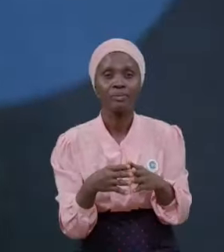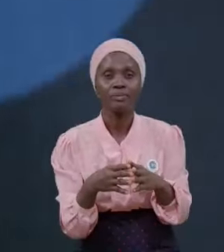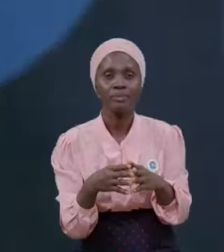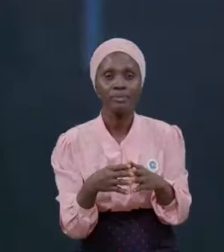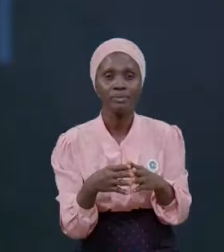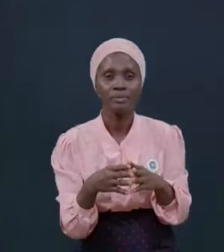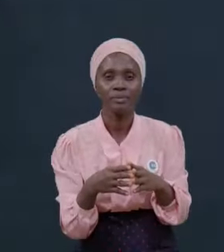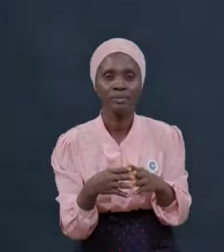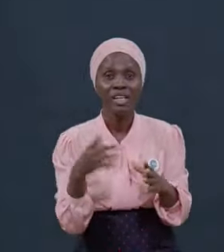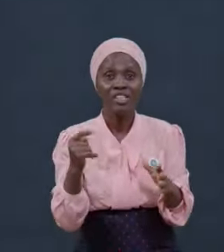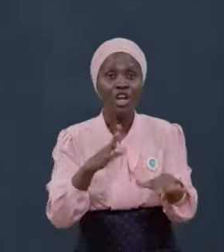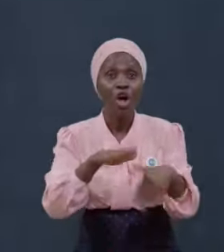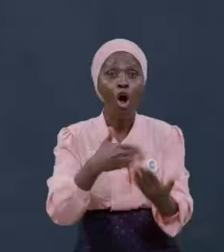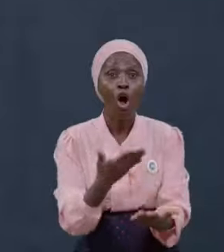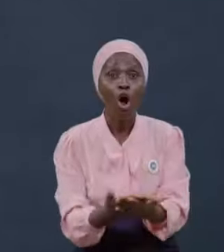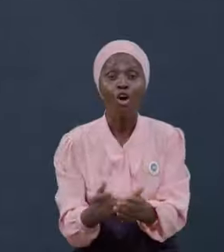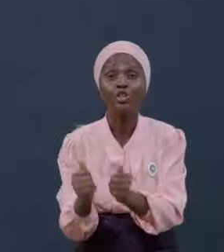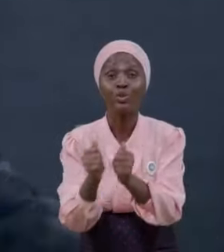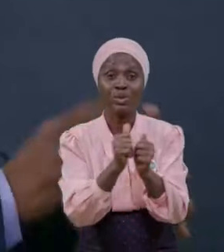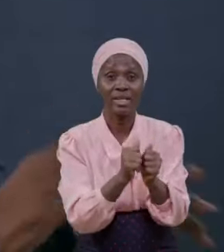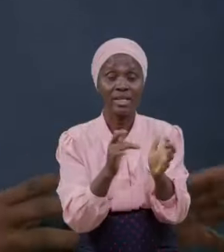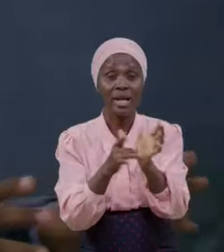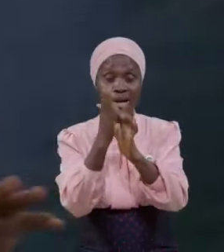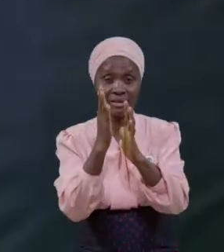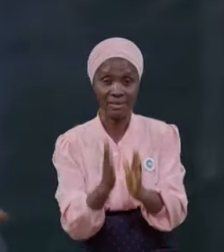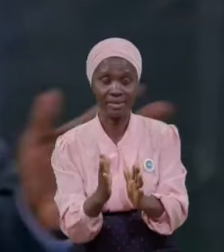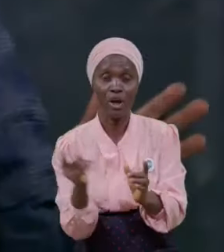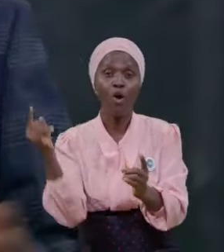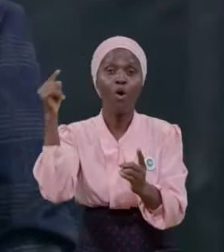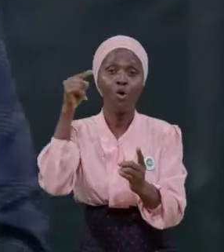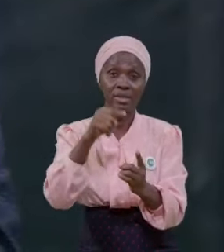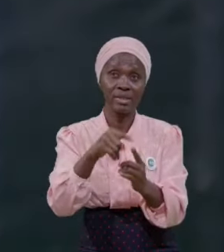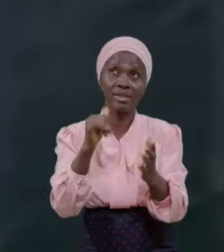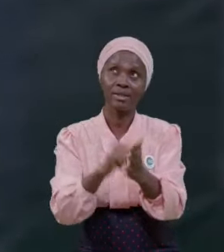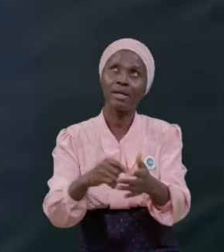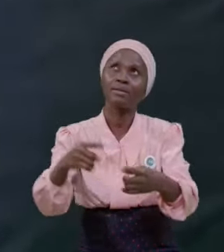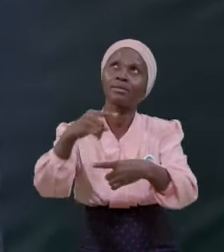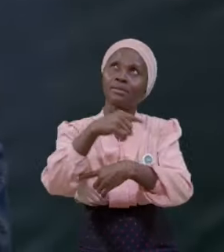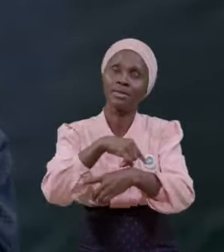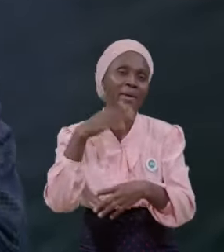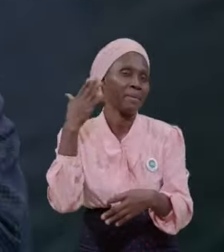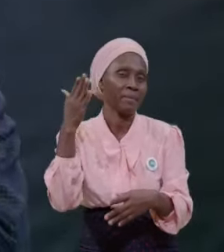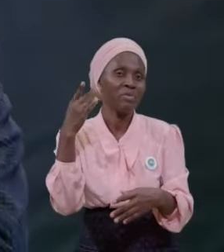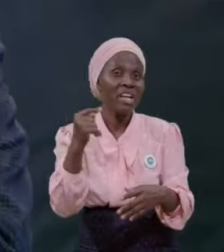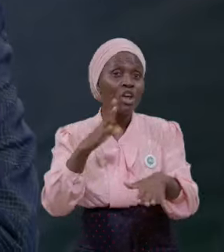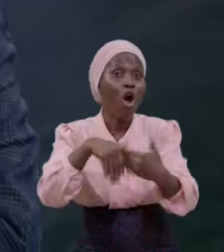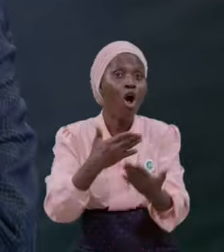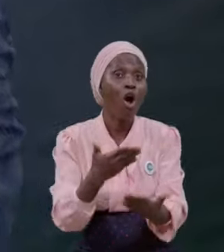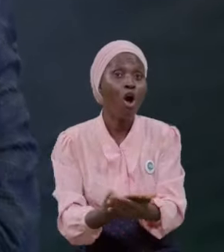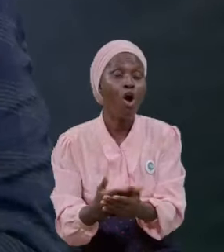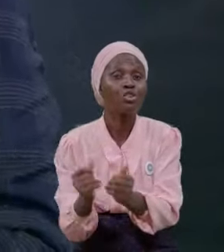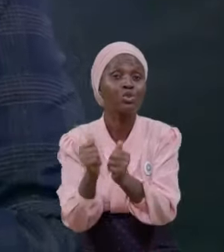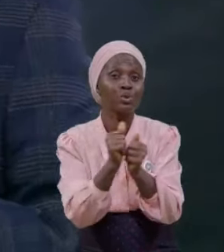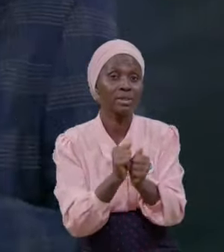Christian until that day. The altogether Christian until that